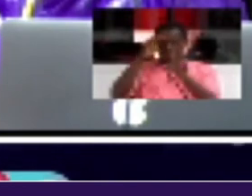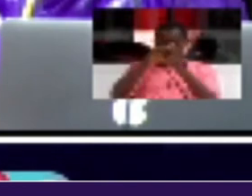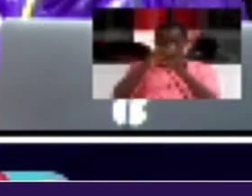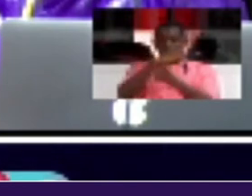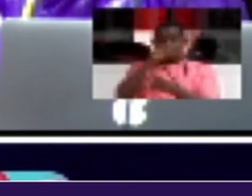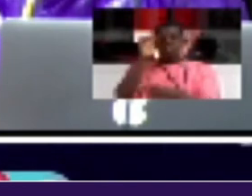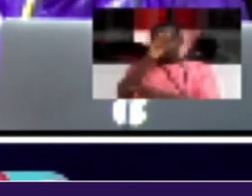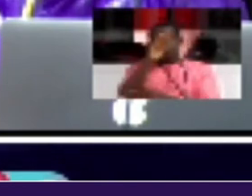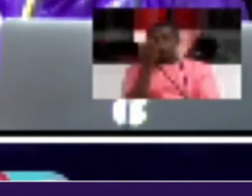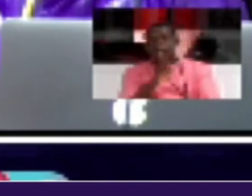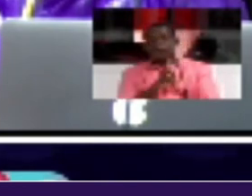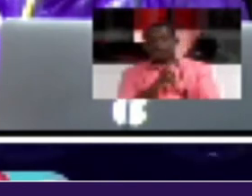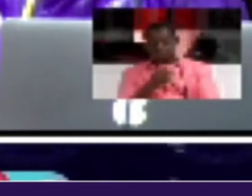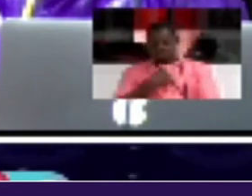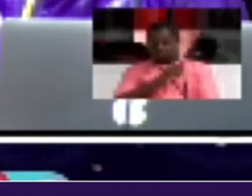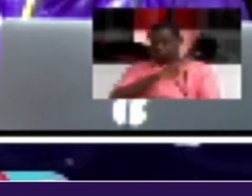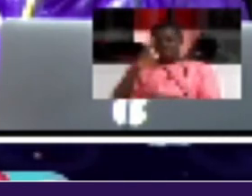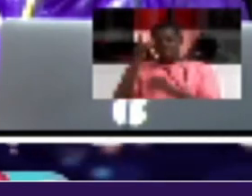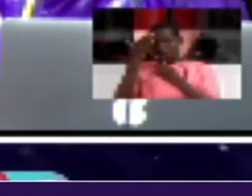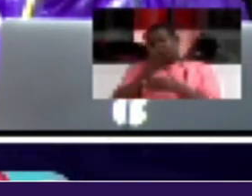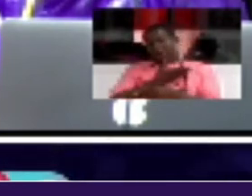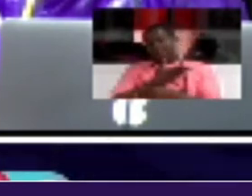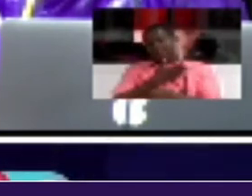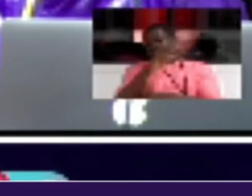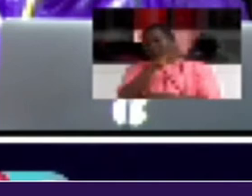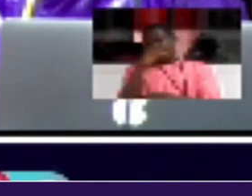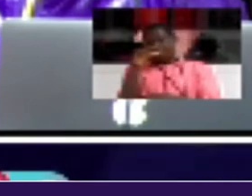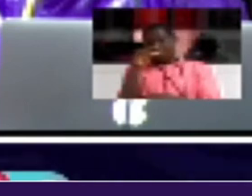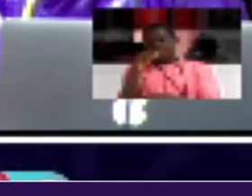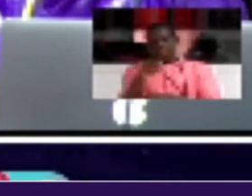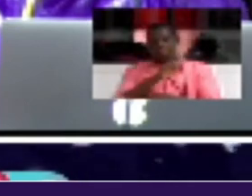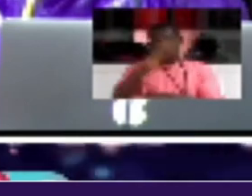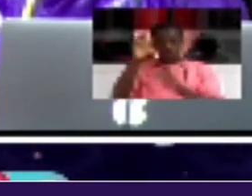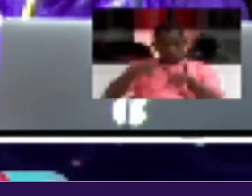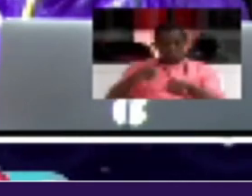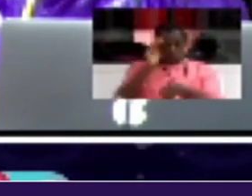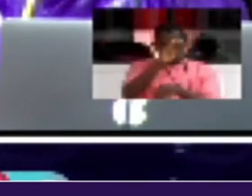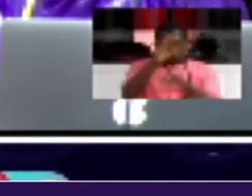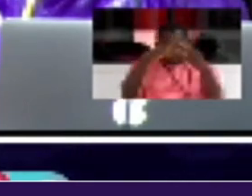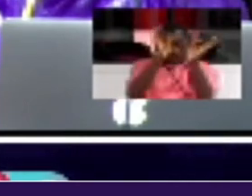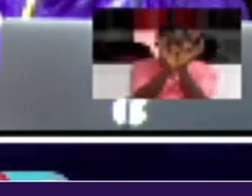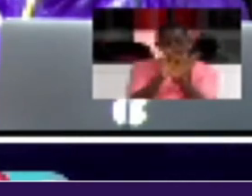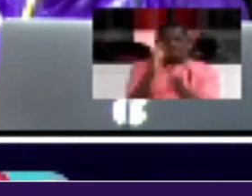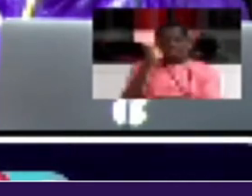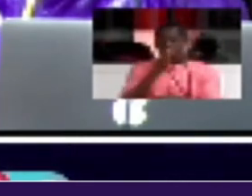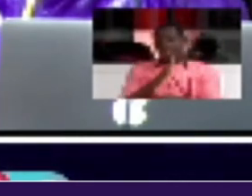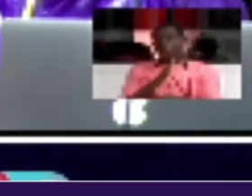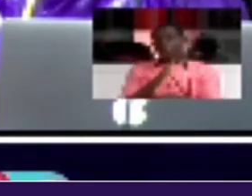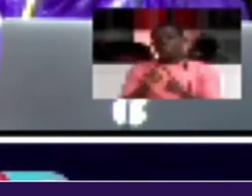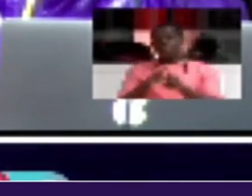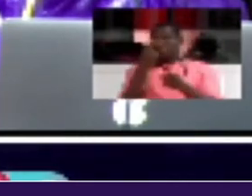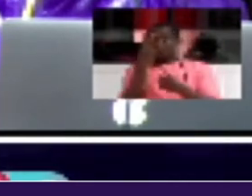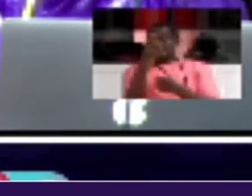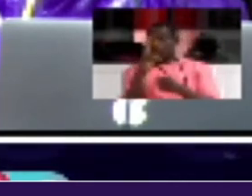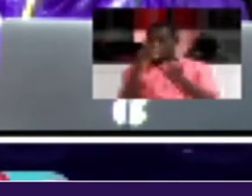I don't get a name for it. You wouldn't call it a team? It might be. And the second group, what would you call